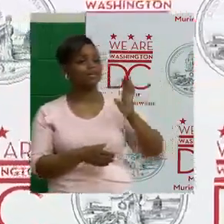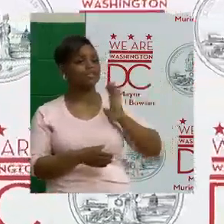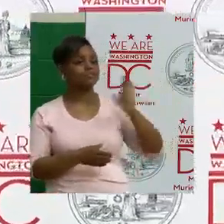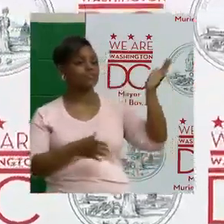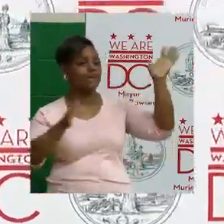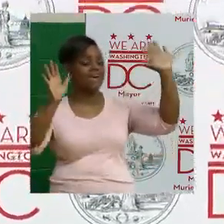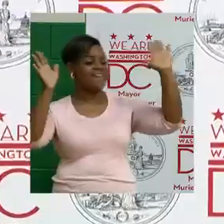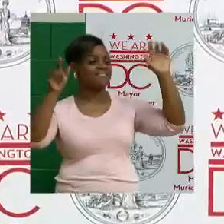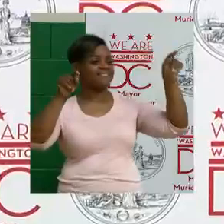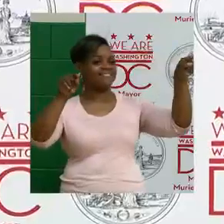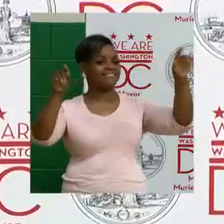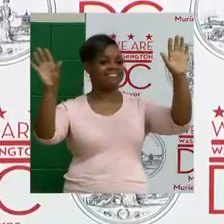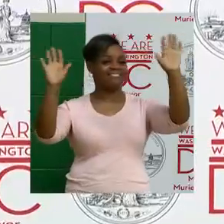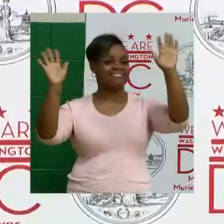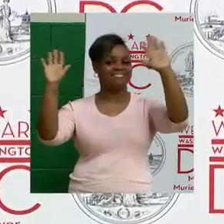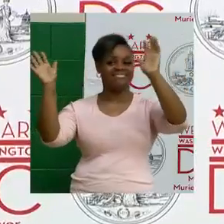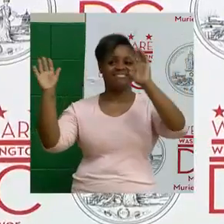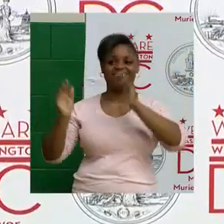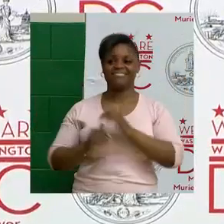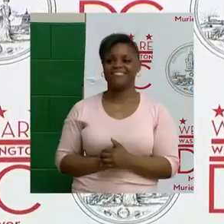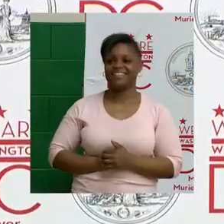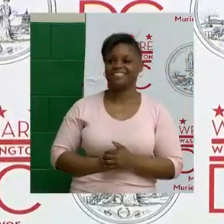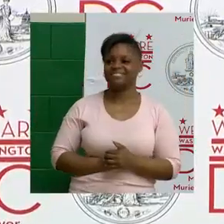our appreciation.